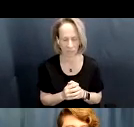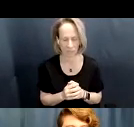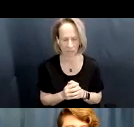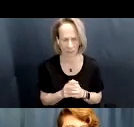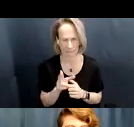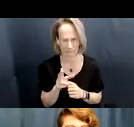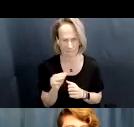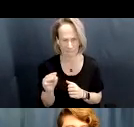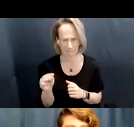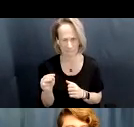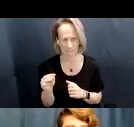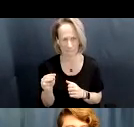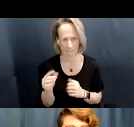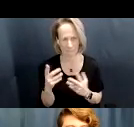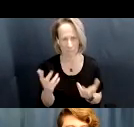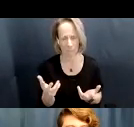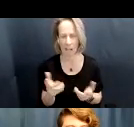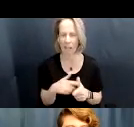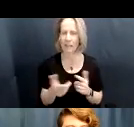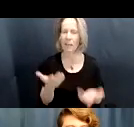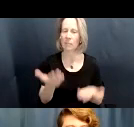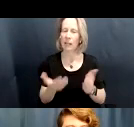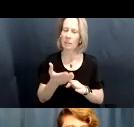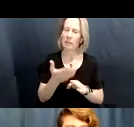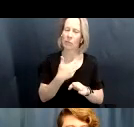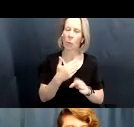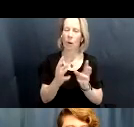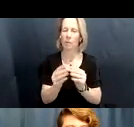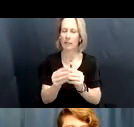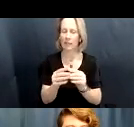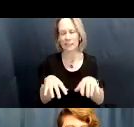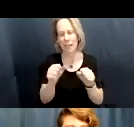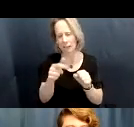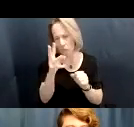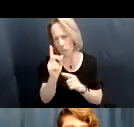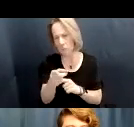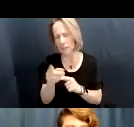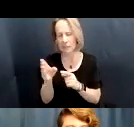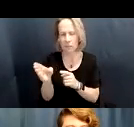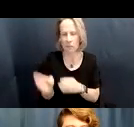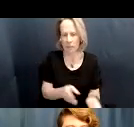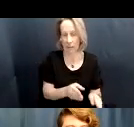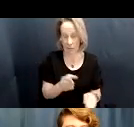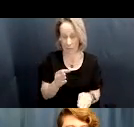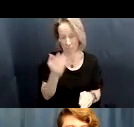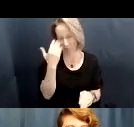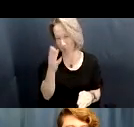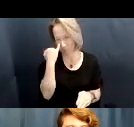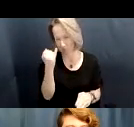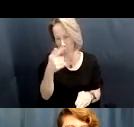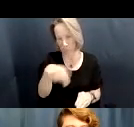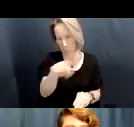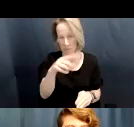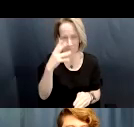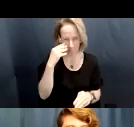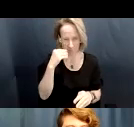And then taking a few minutes before a video meeting to prepare. I don't know if you all have found yourselves in this situation, but I know I've